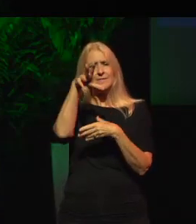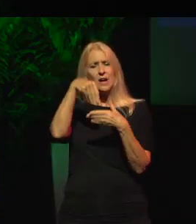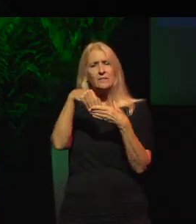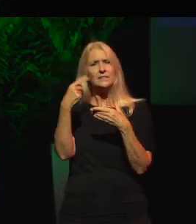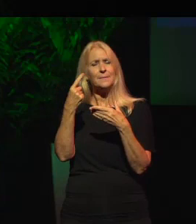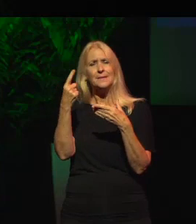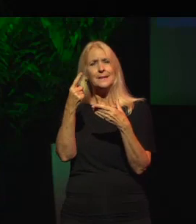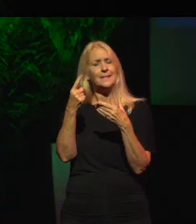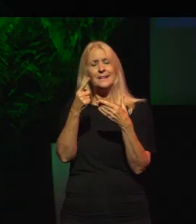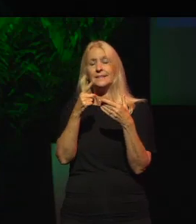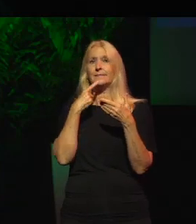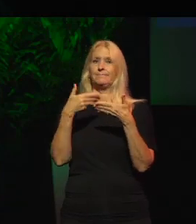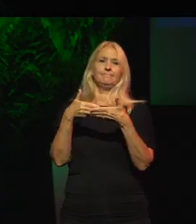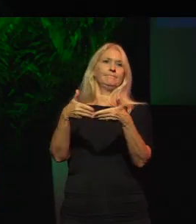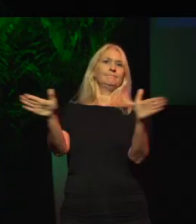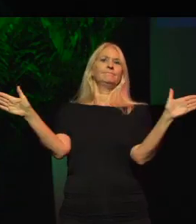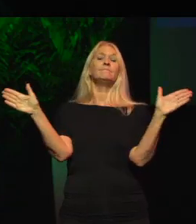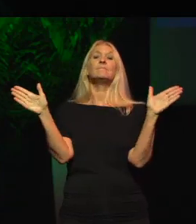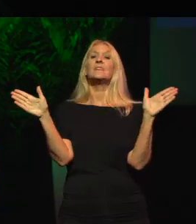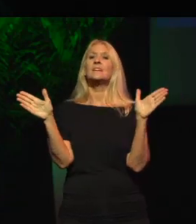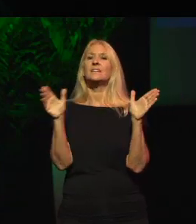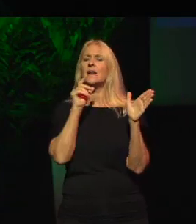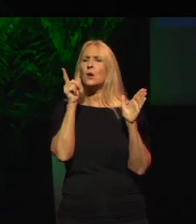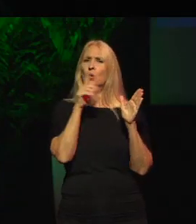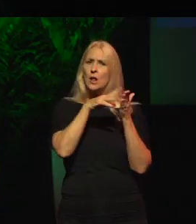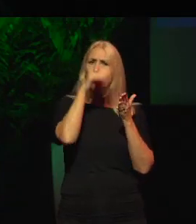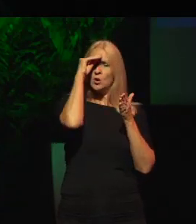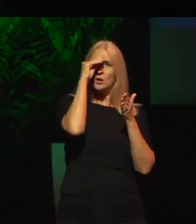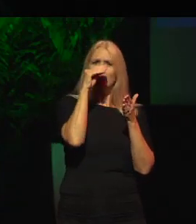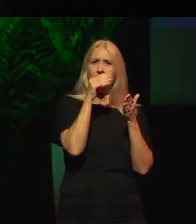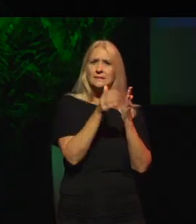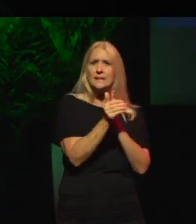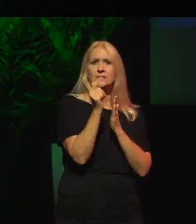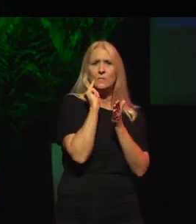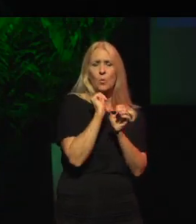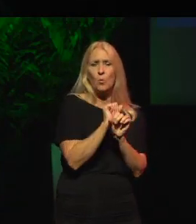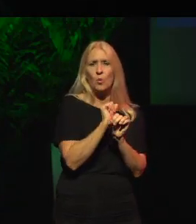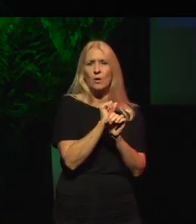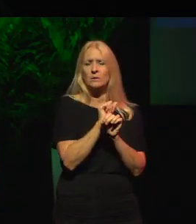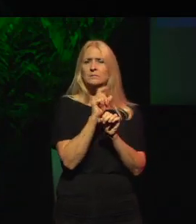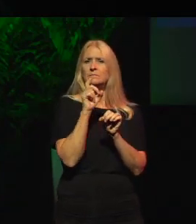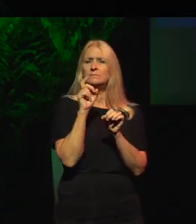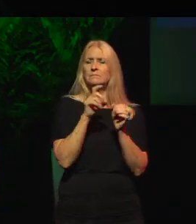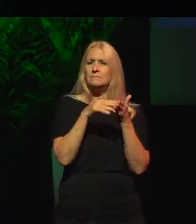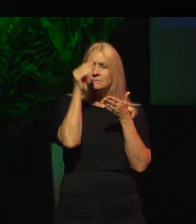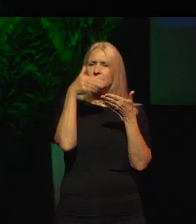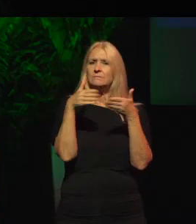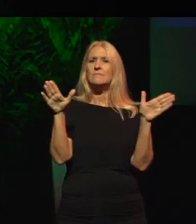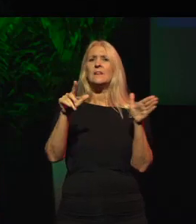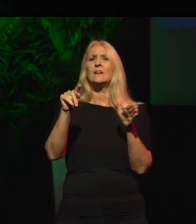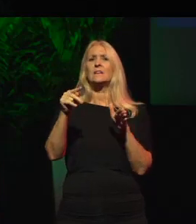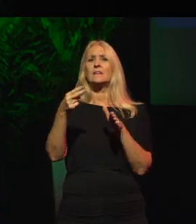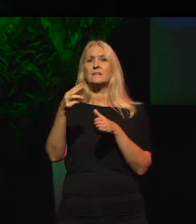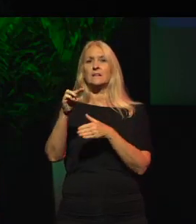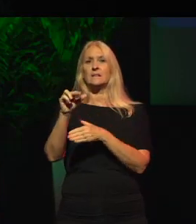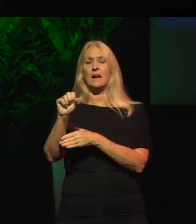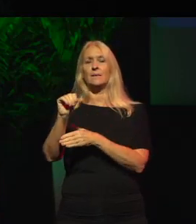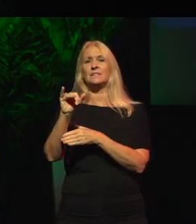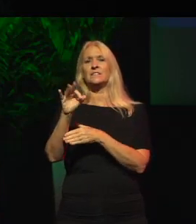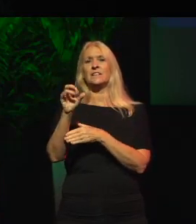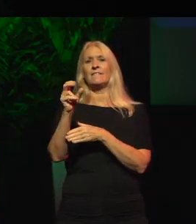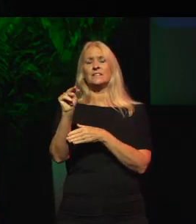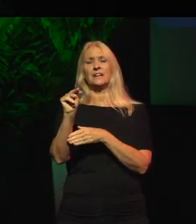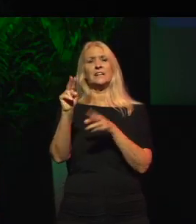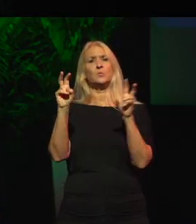bigger than them, beyond learning just the skills that are necessary for the workforce. Thomas Jefferson is quoted as saying, educate and